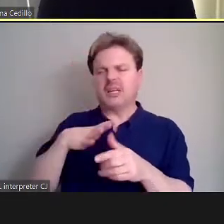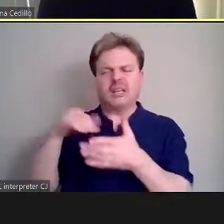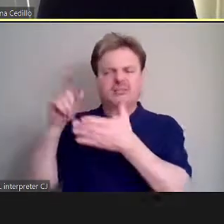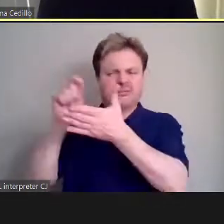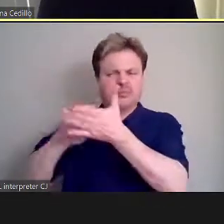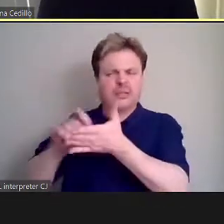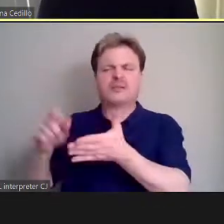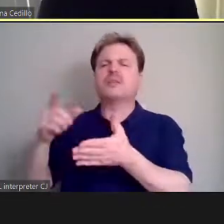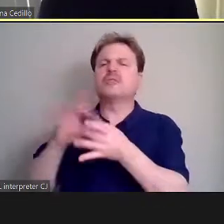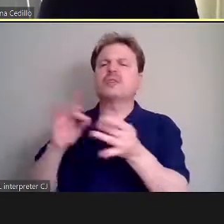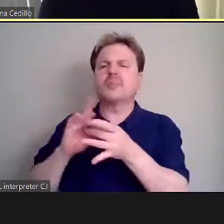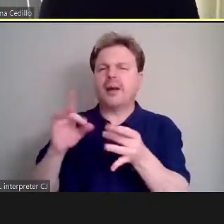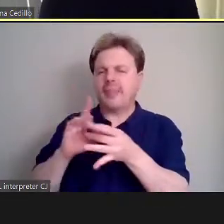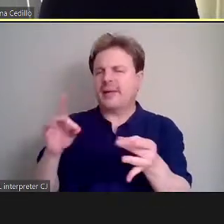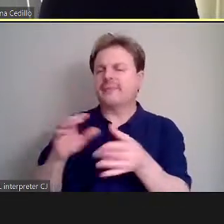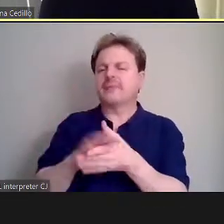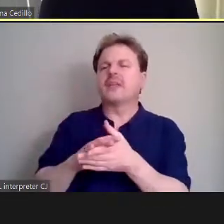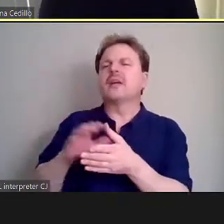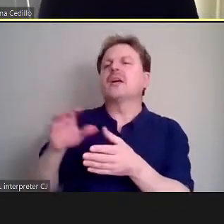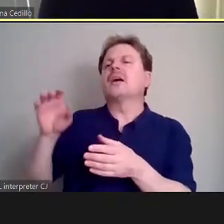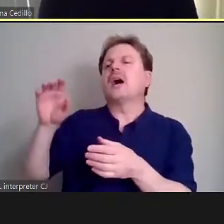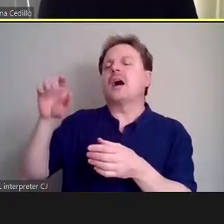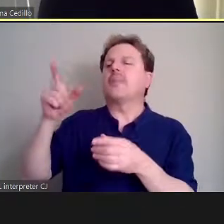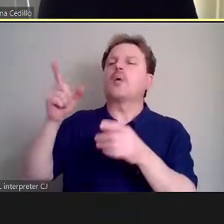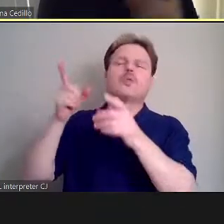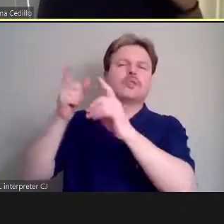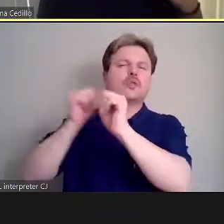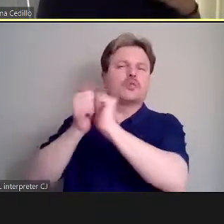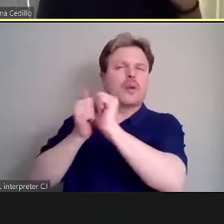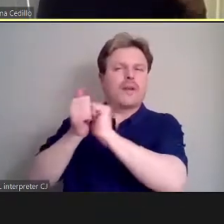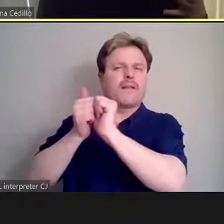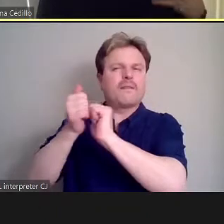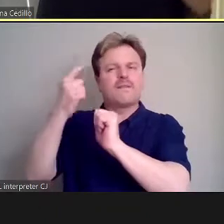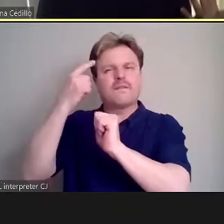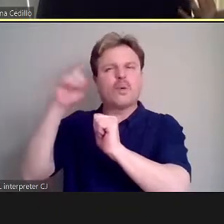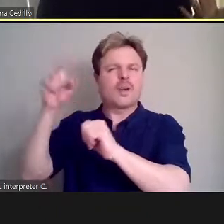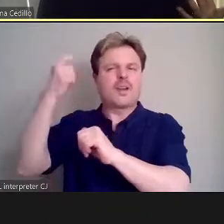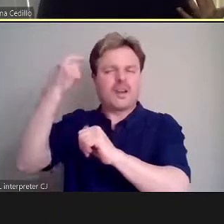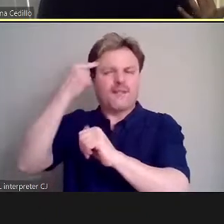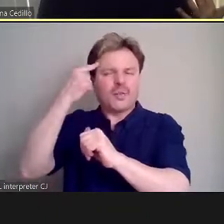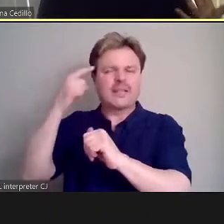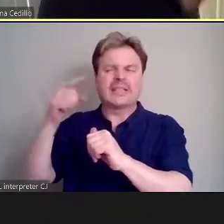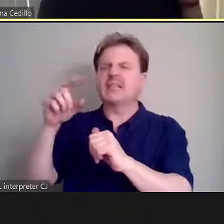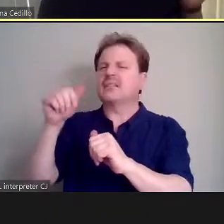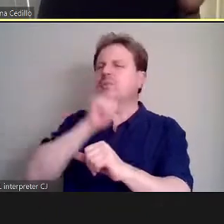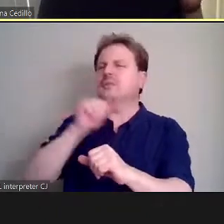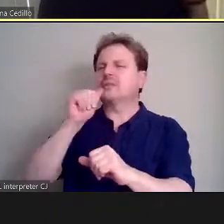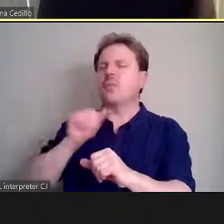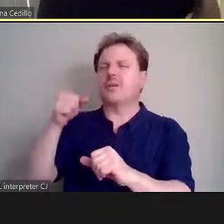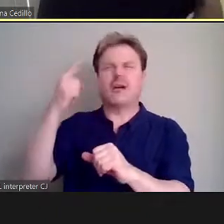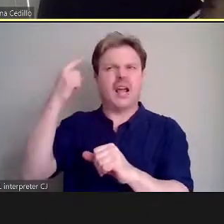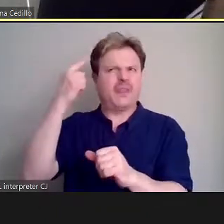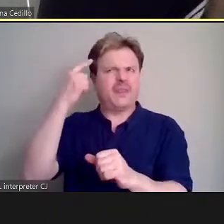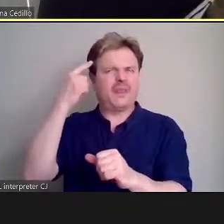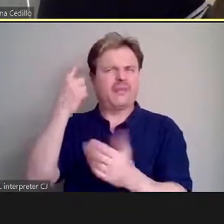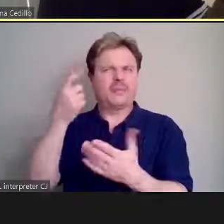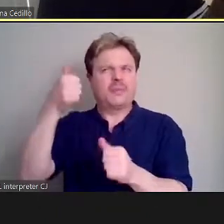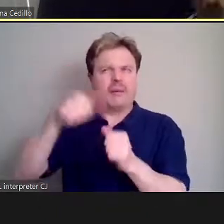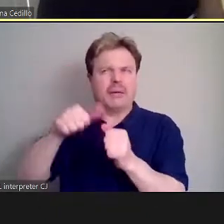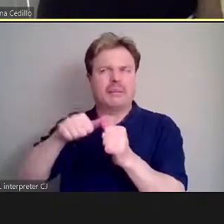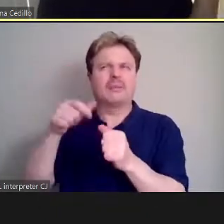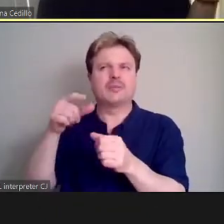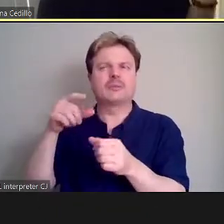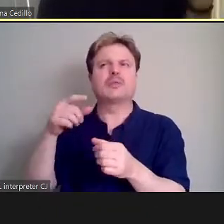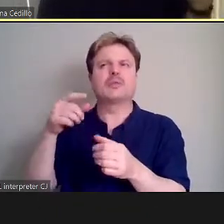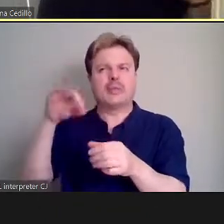Arizona, where she's running for office for, it might've been re-election, I don't remember exactly. But what